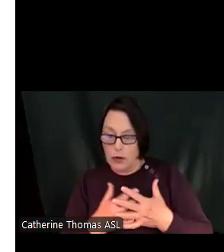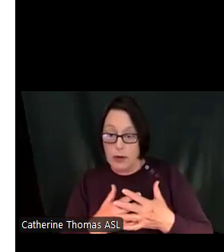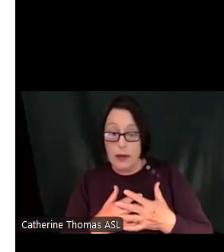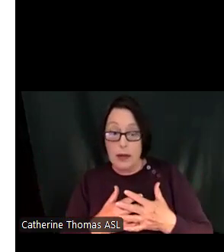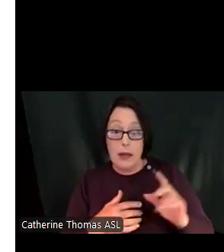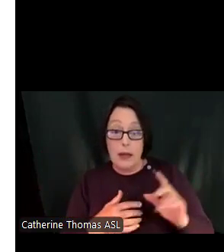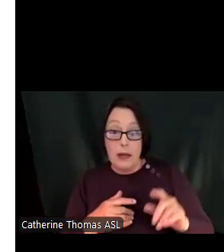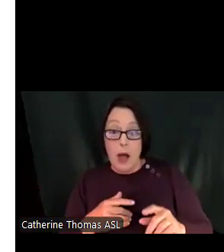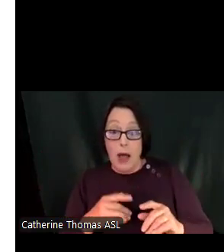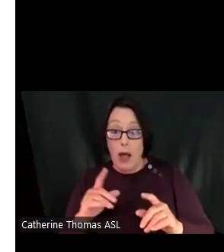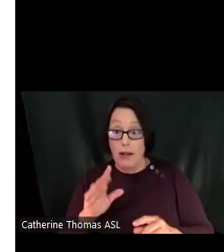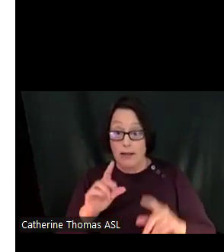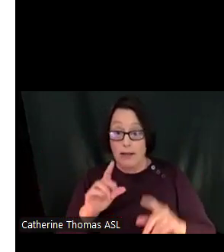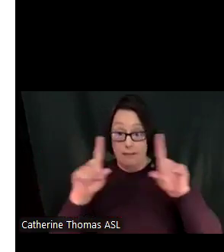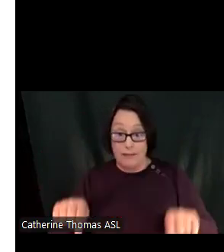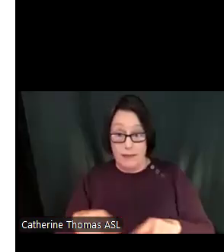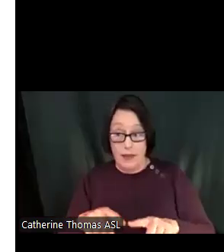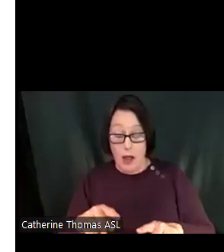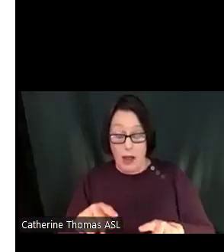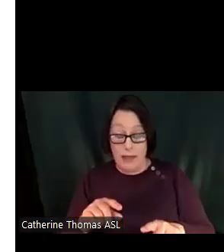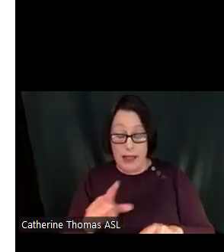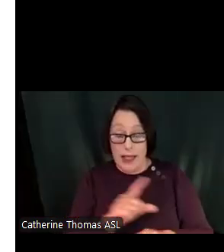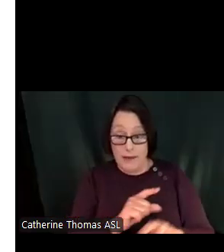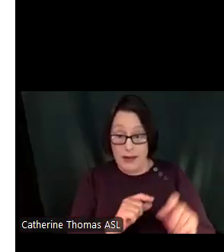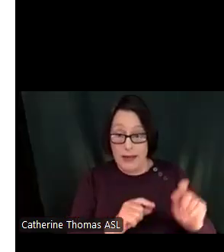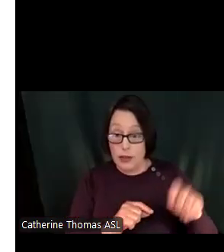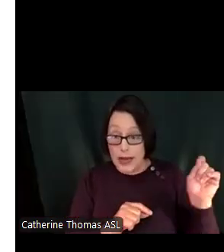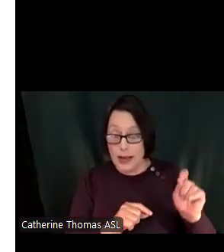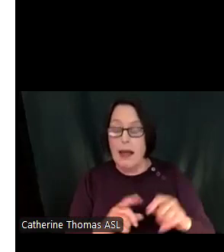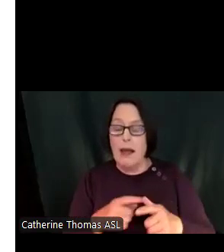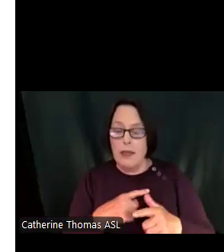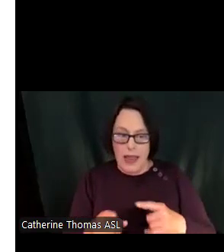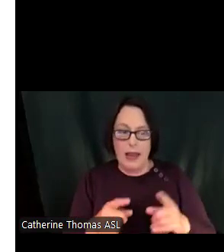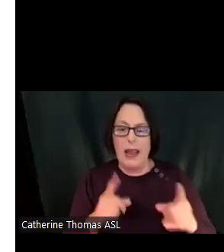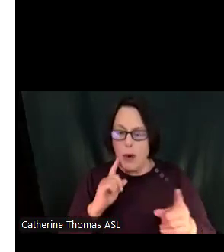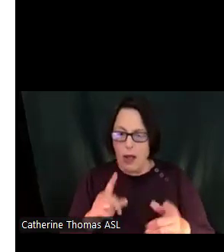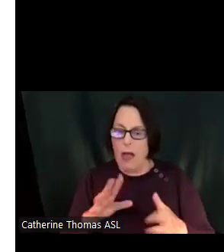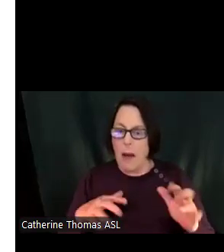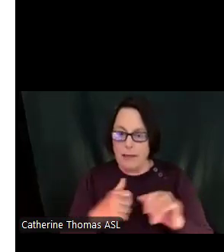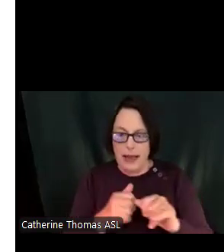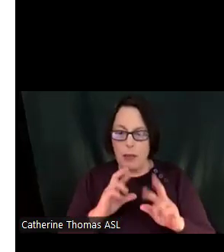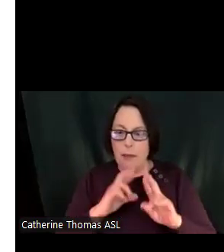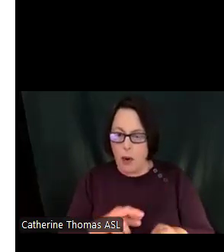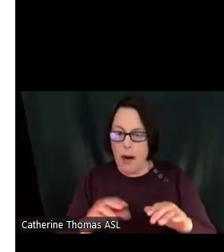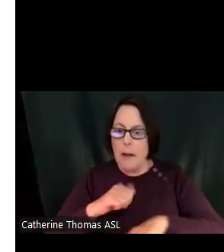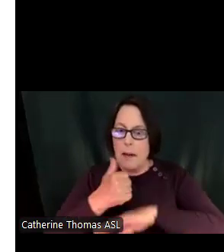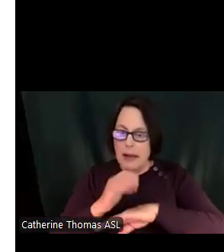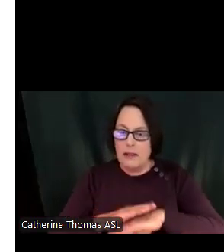appears to the left of the item you want. Power BI will automatically update the report based on your